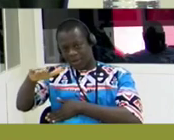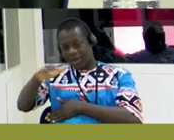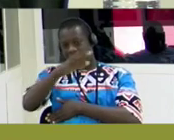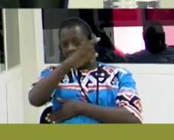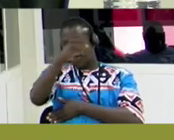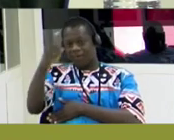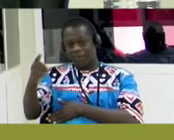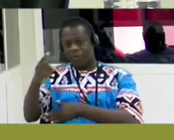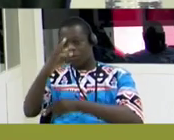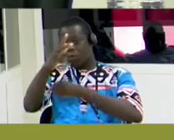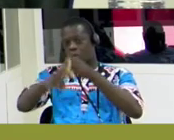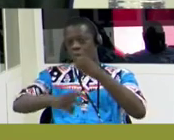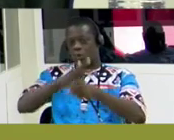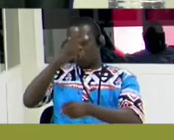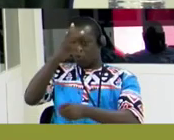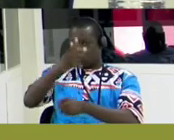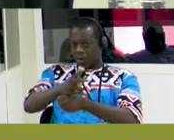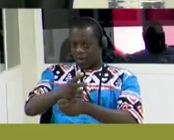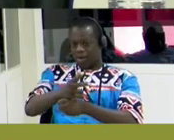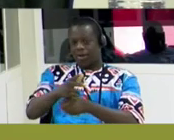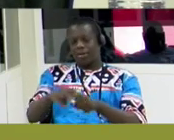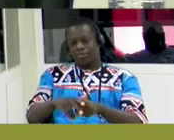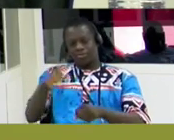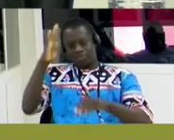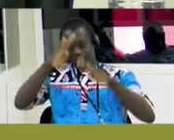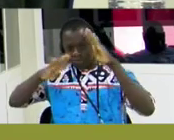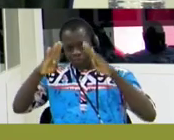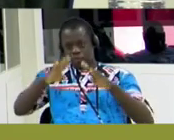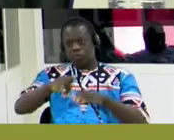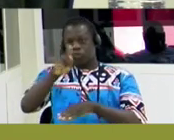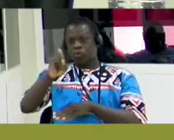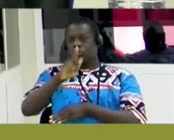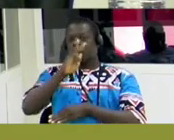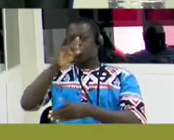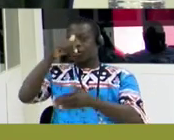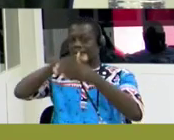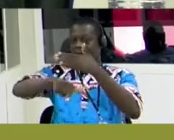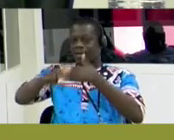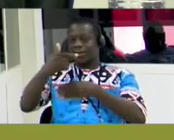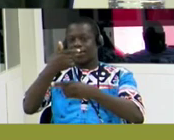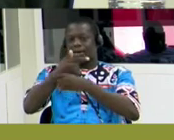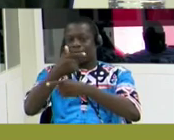whole world. And we thank you for those in this nation, the Gambia,